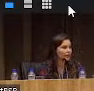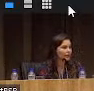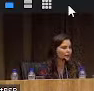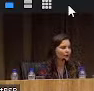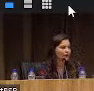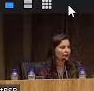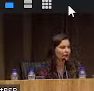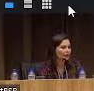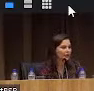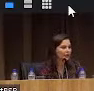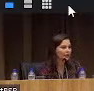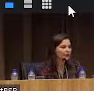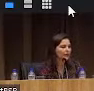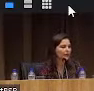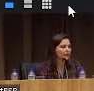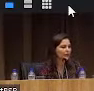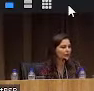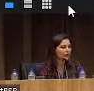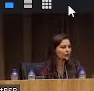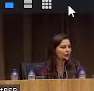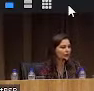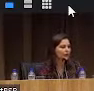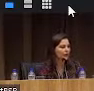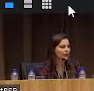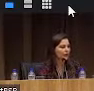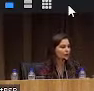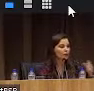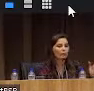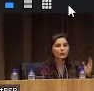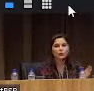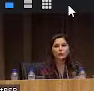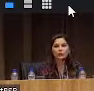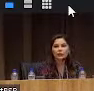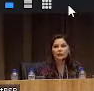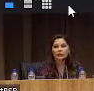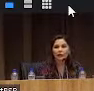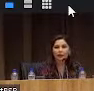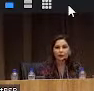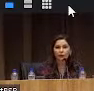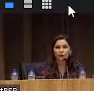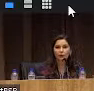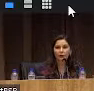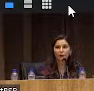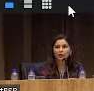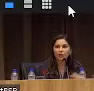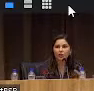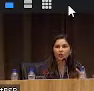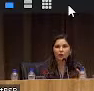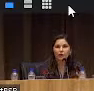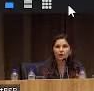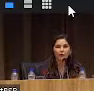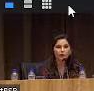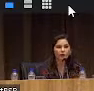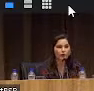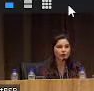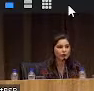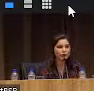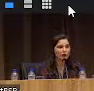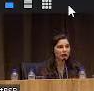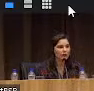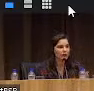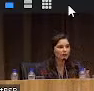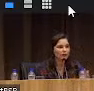We've had 85% of our sample, they had some kind of serology for a